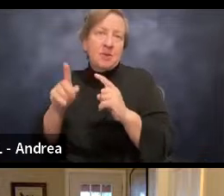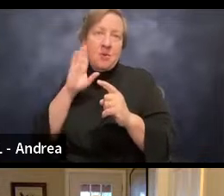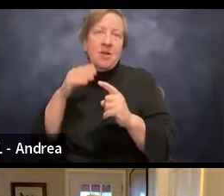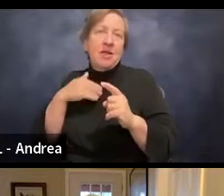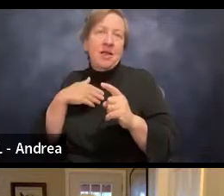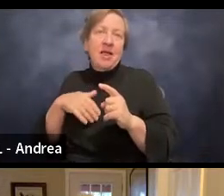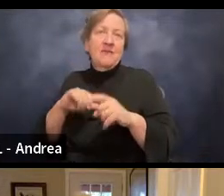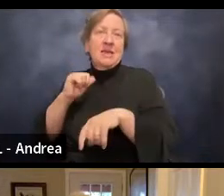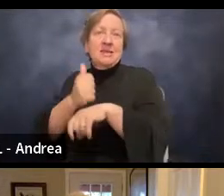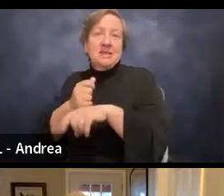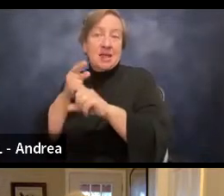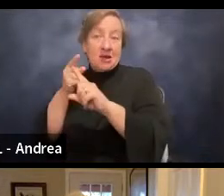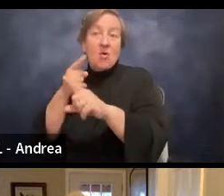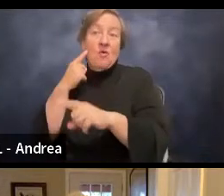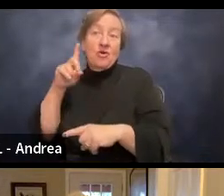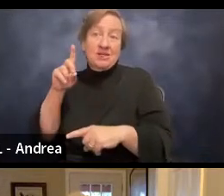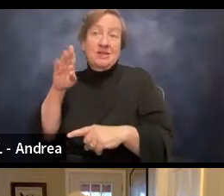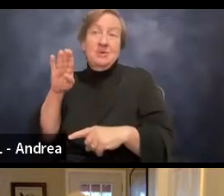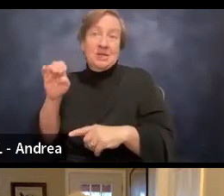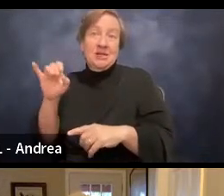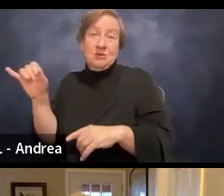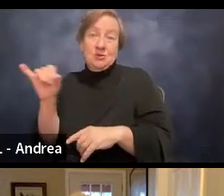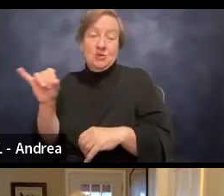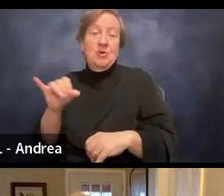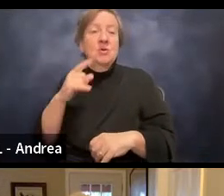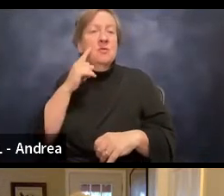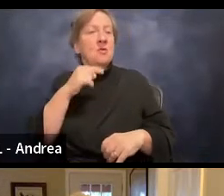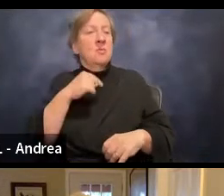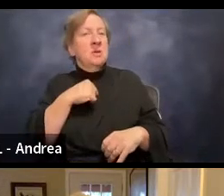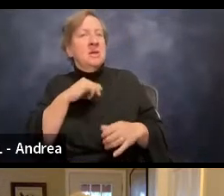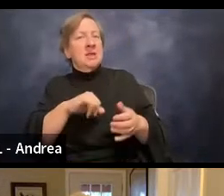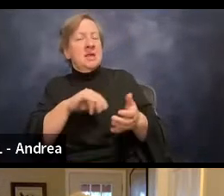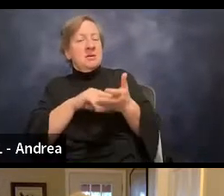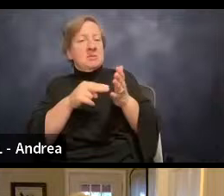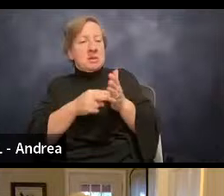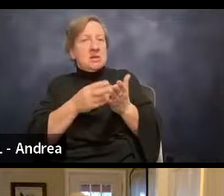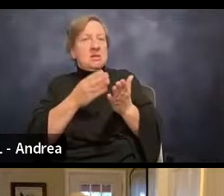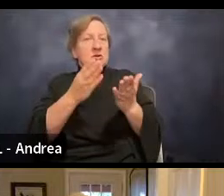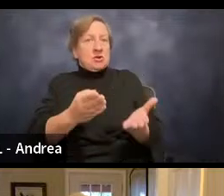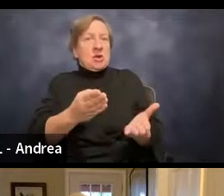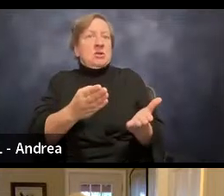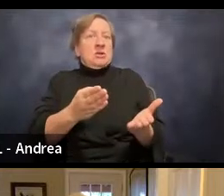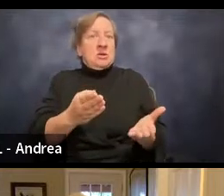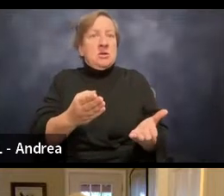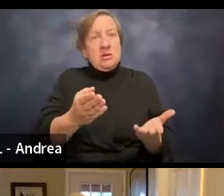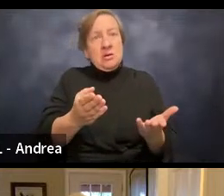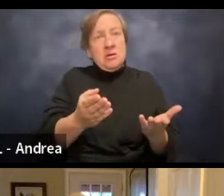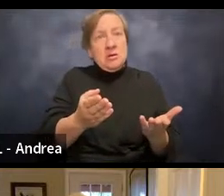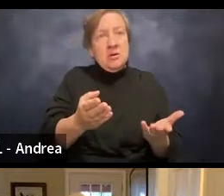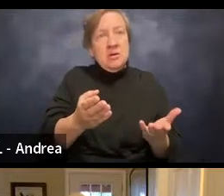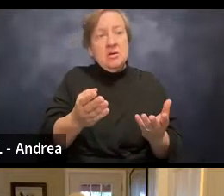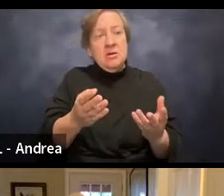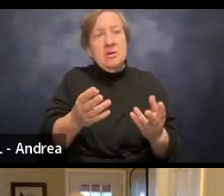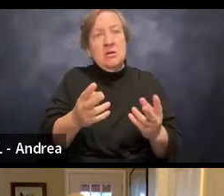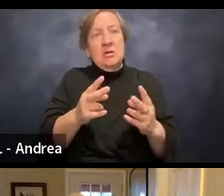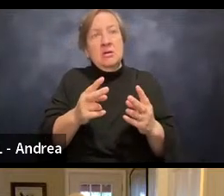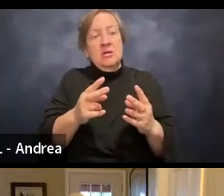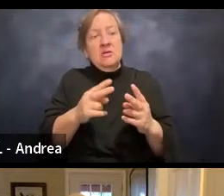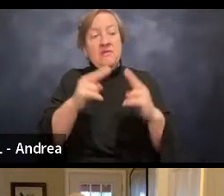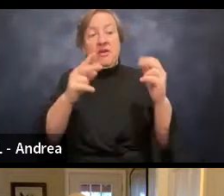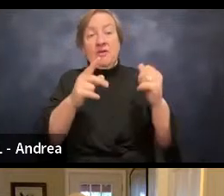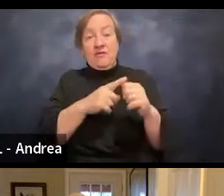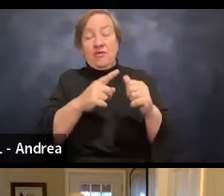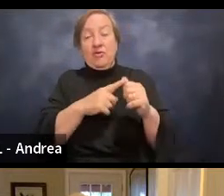set goal for DBE. So then, to me, it suggests that very, very first,